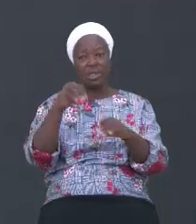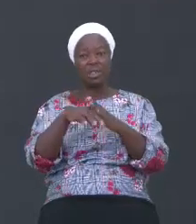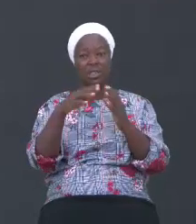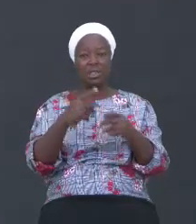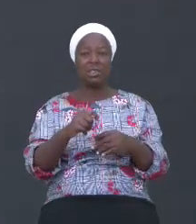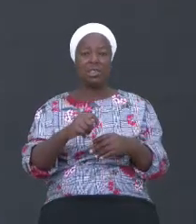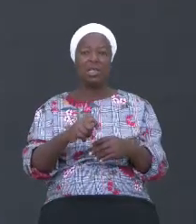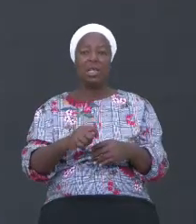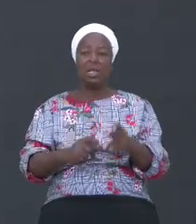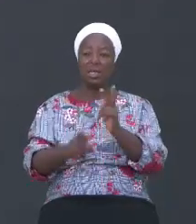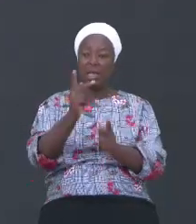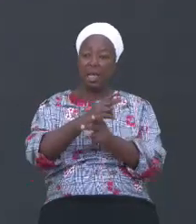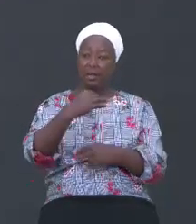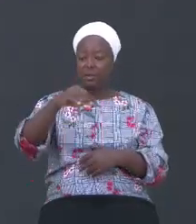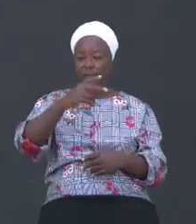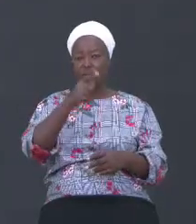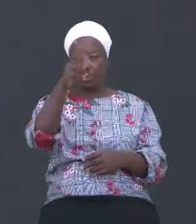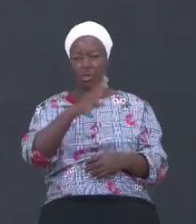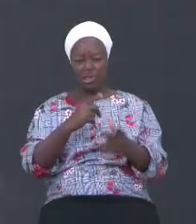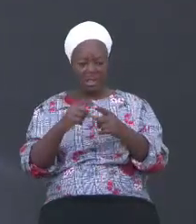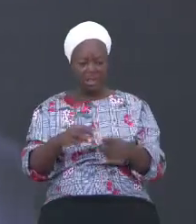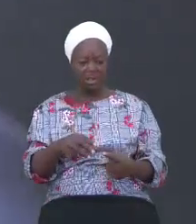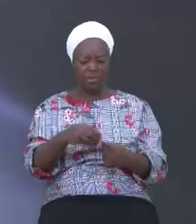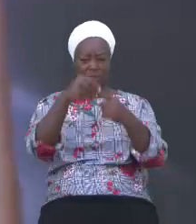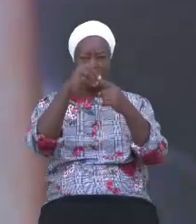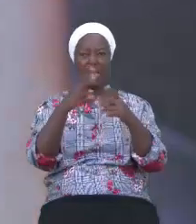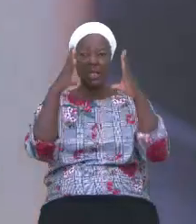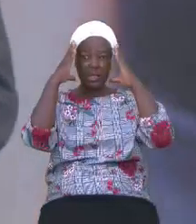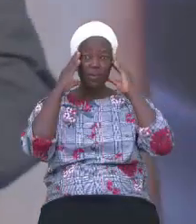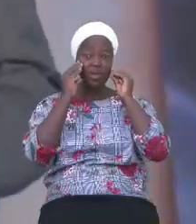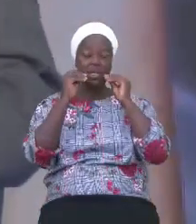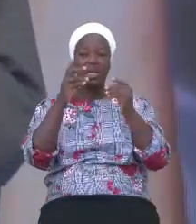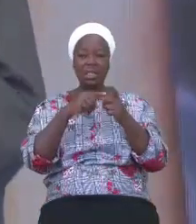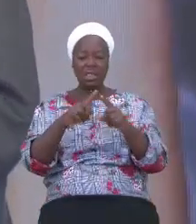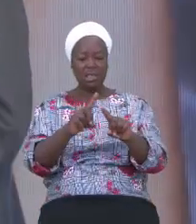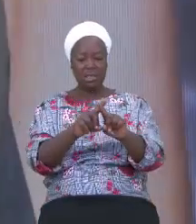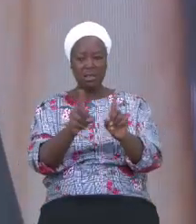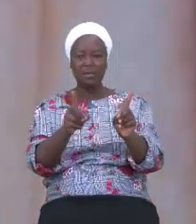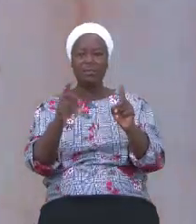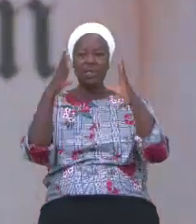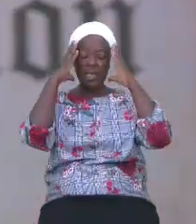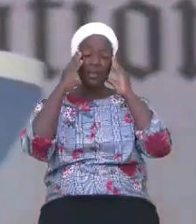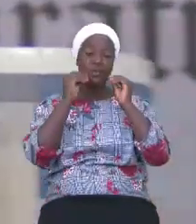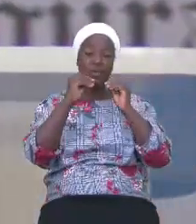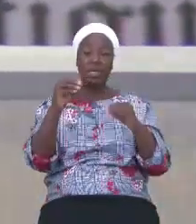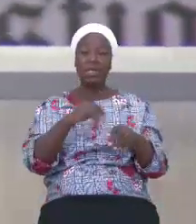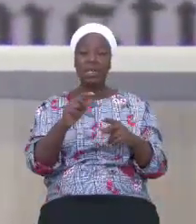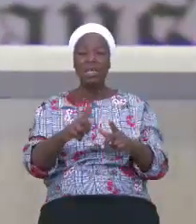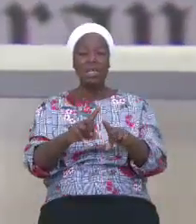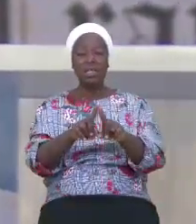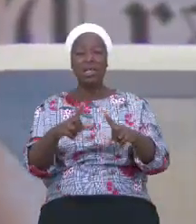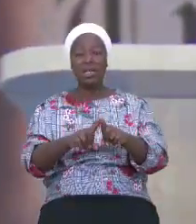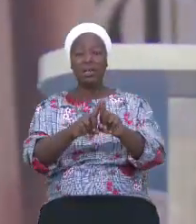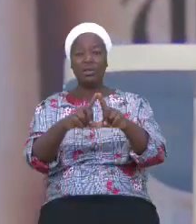of God. And a unique experience, a distinct experience, a